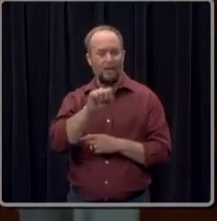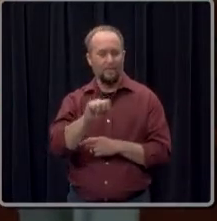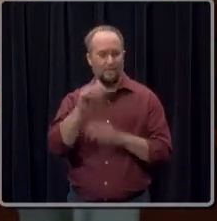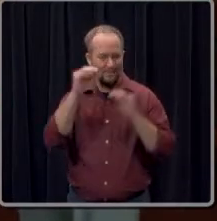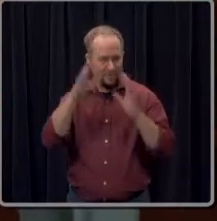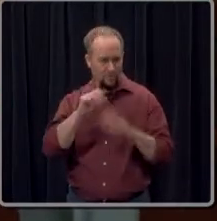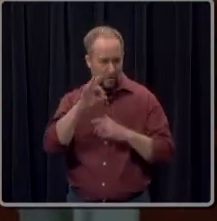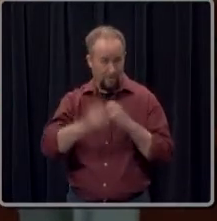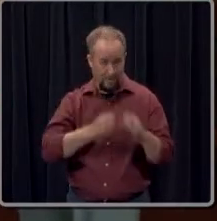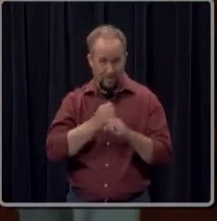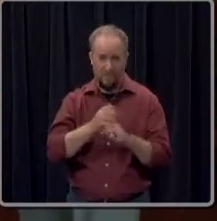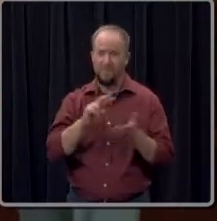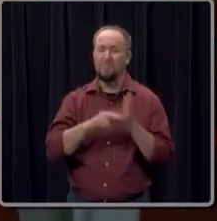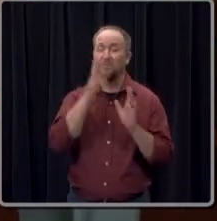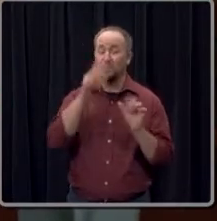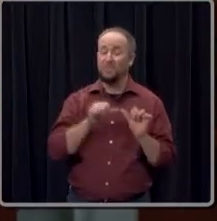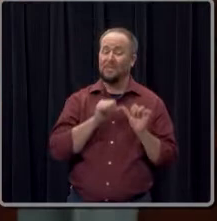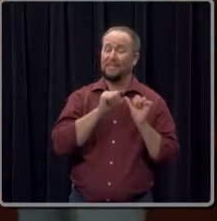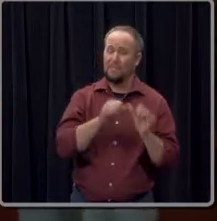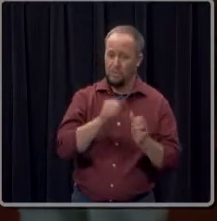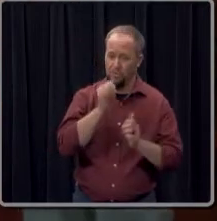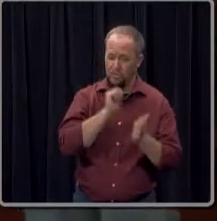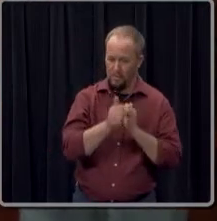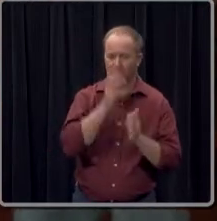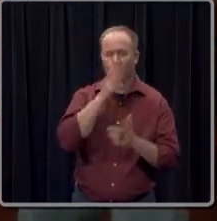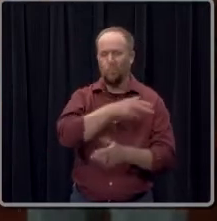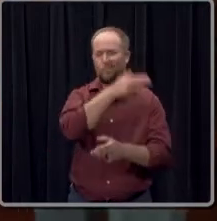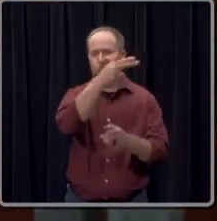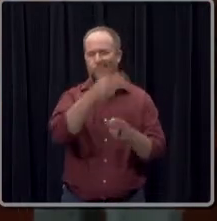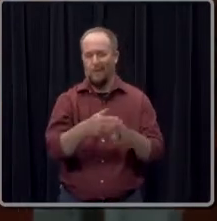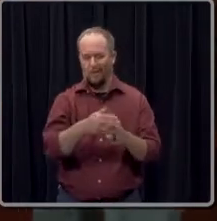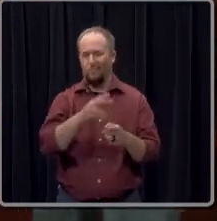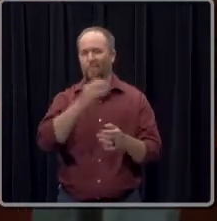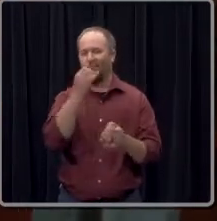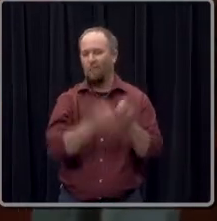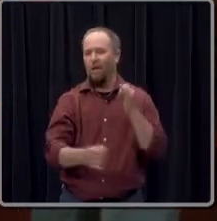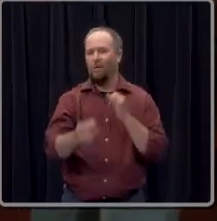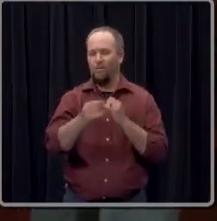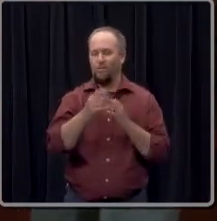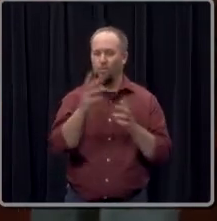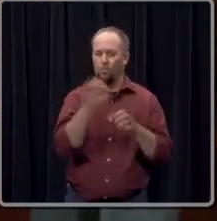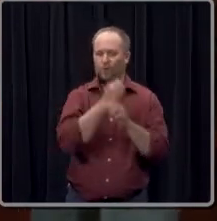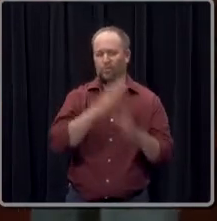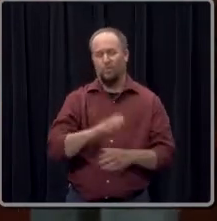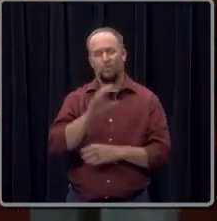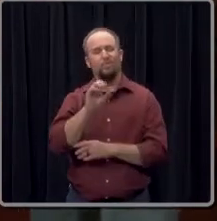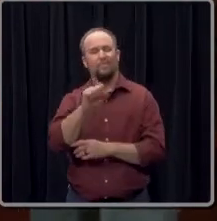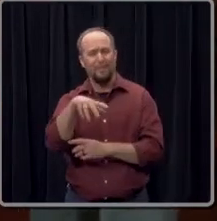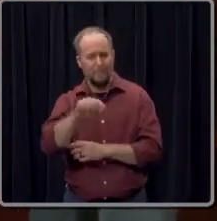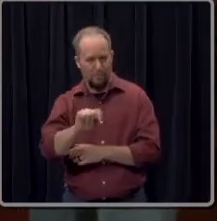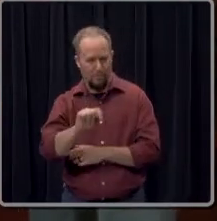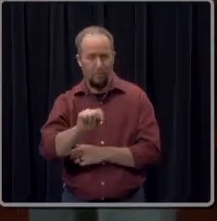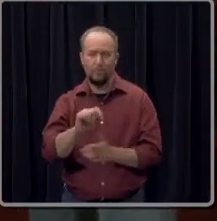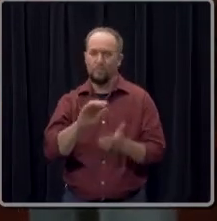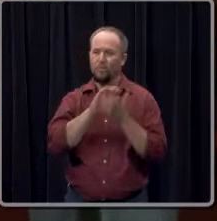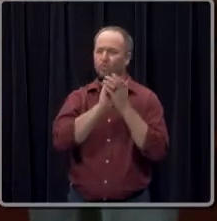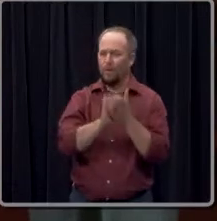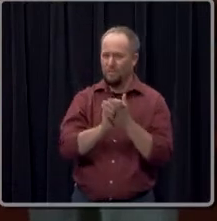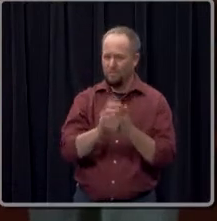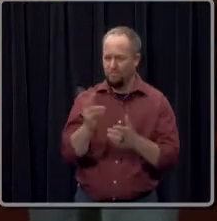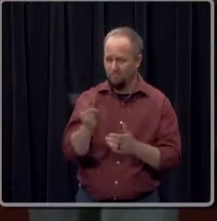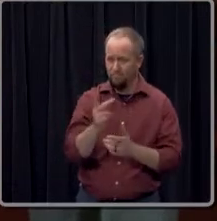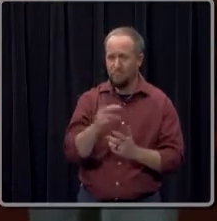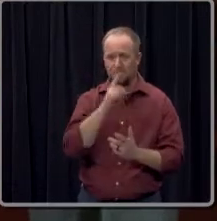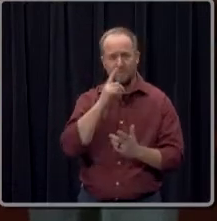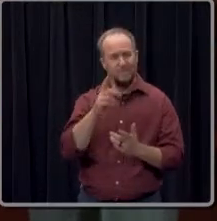on in the competition that will name the final Kansas Teacher of the Year winner in September. Congratulations to Taylor and Tanya. We couldn't